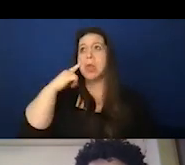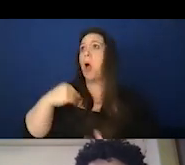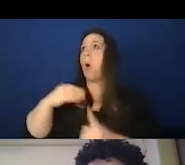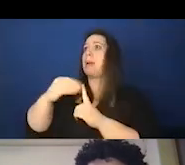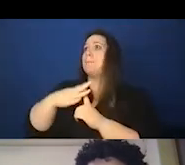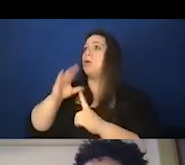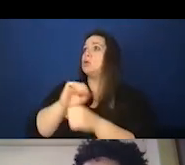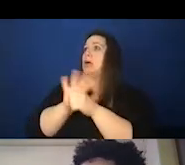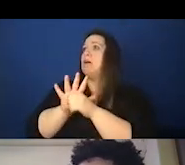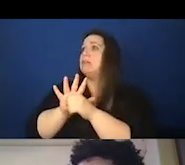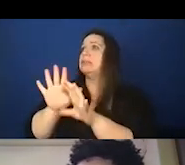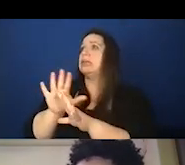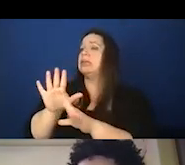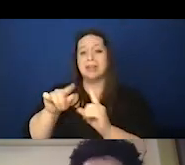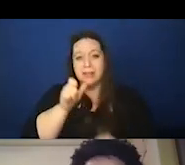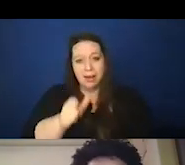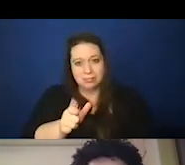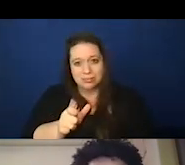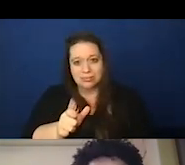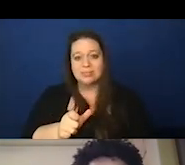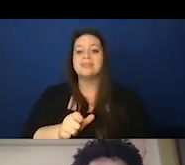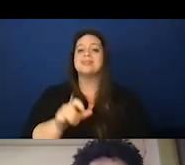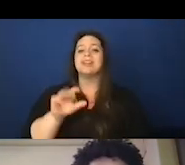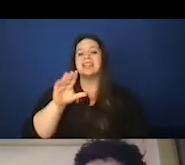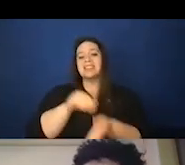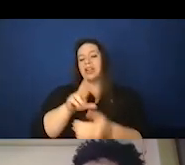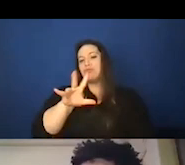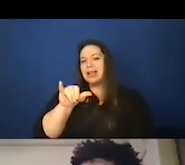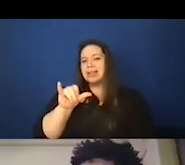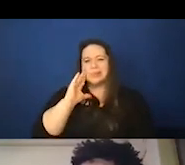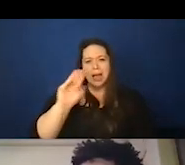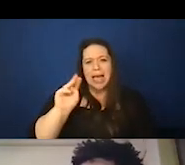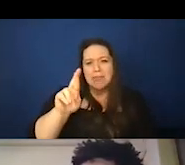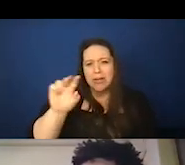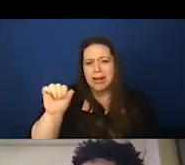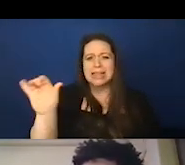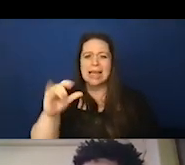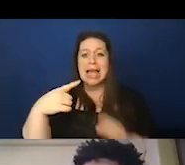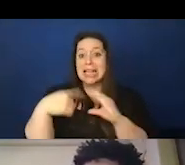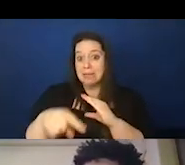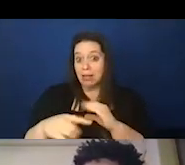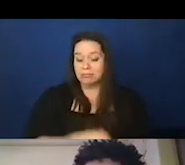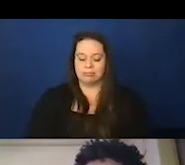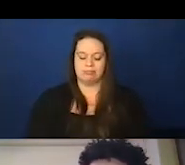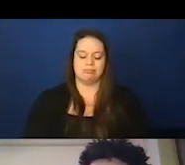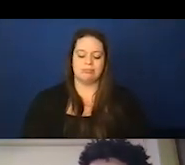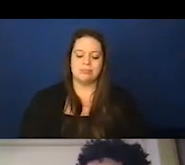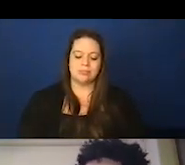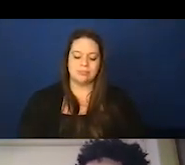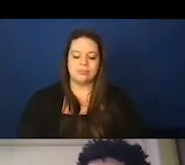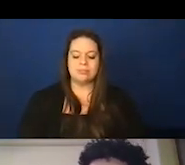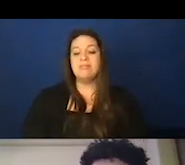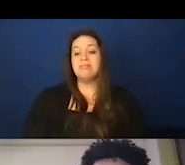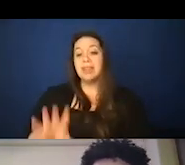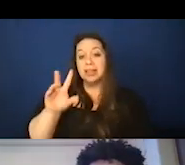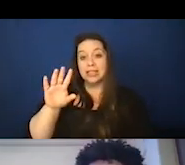email. The email is sent into the cell and it says, hey, there's COVID